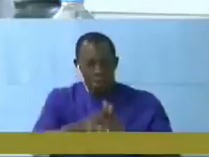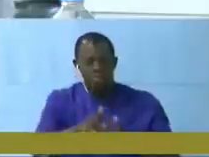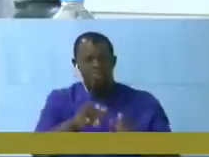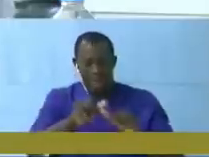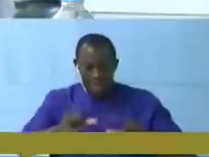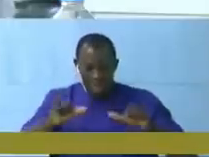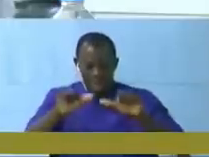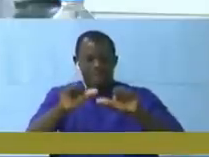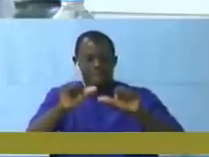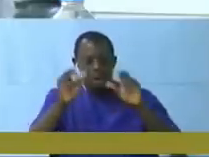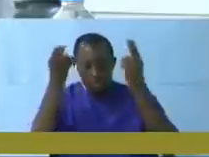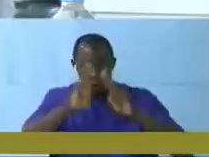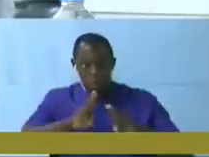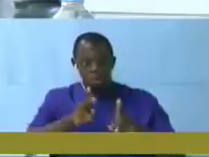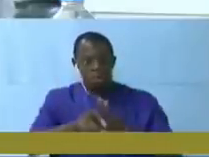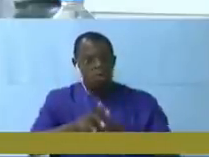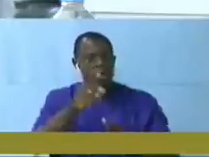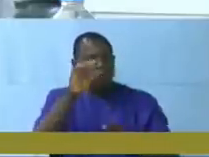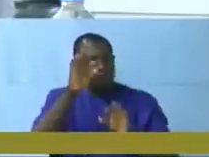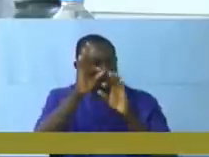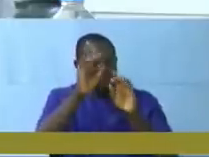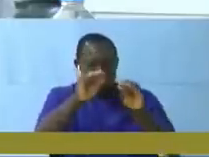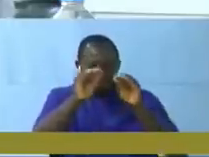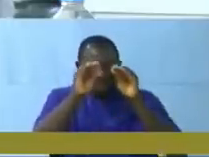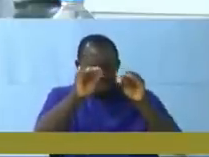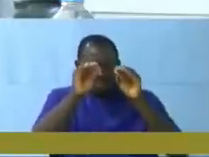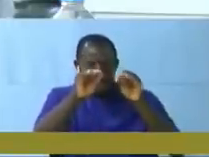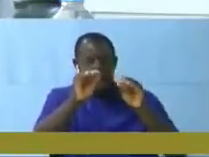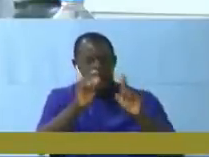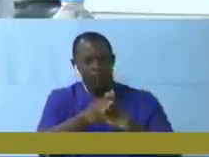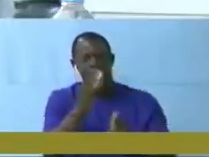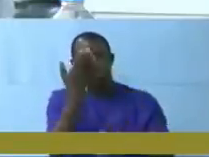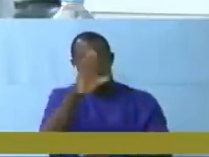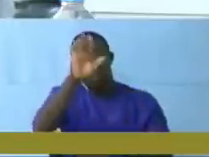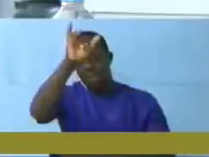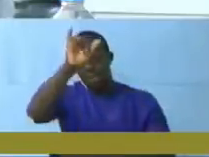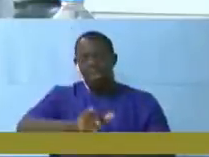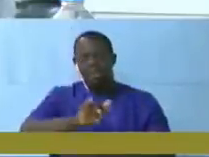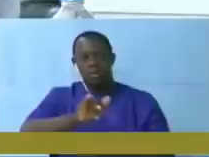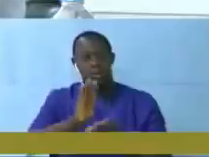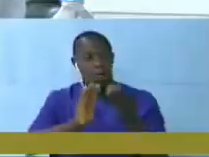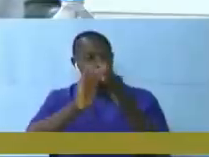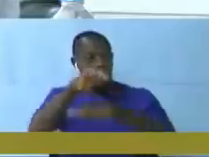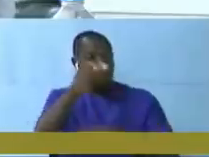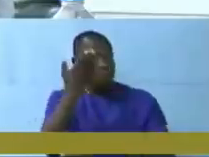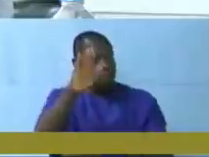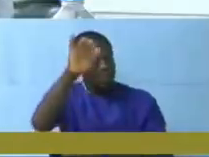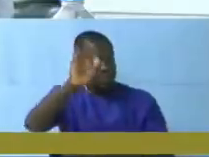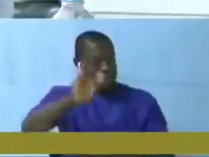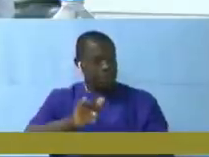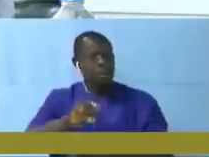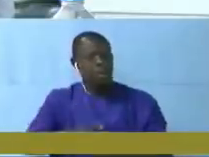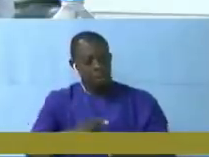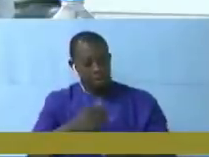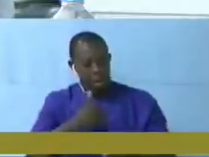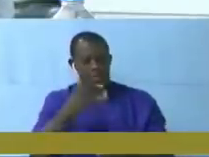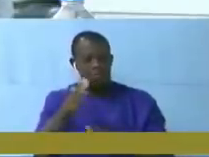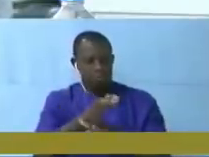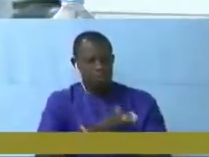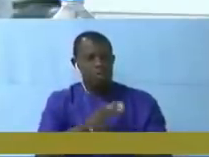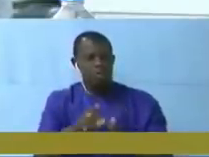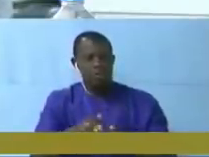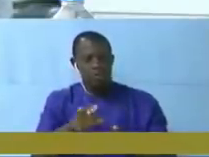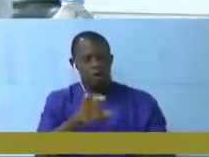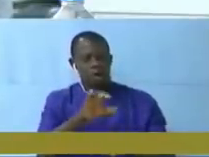ci university bi jangale won na ci GTTI tamen. And I was also part of the committee that set up the